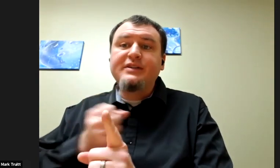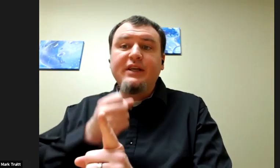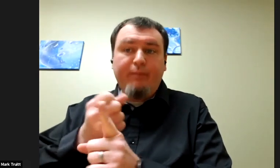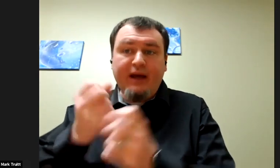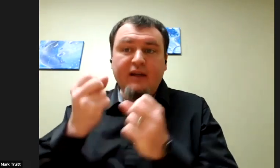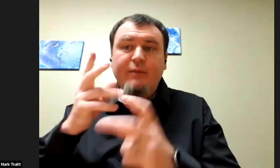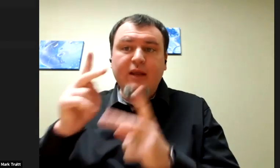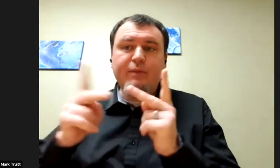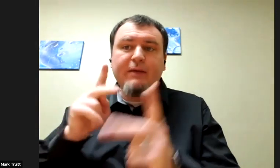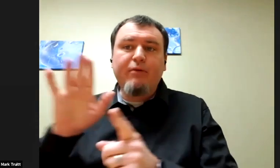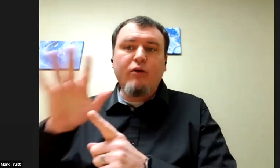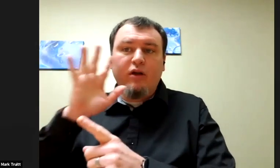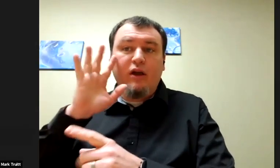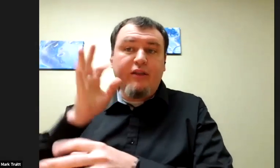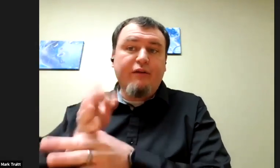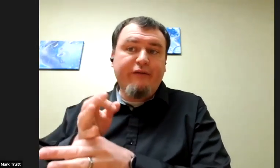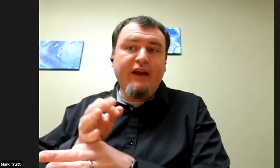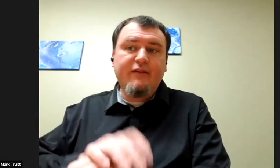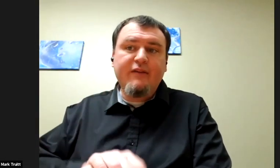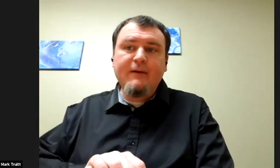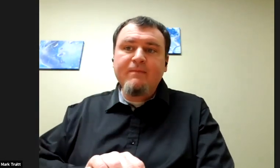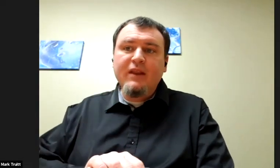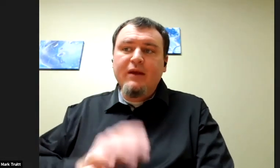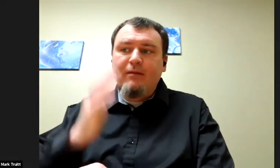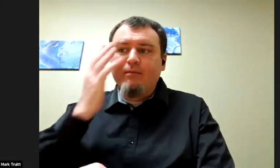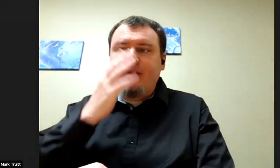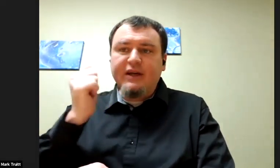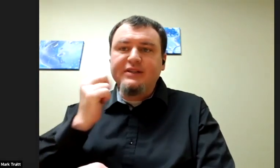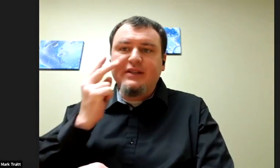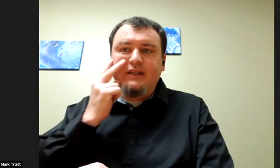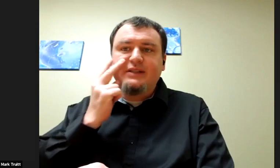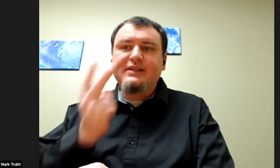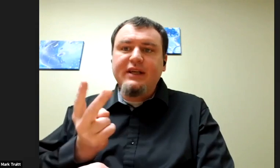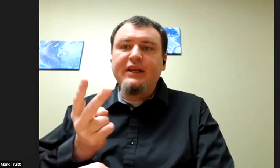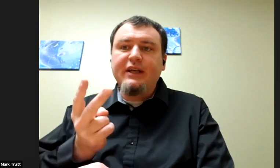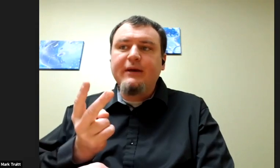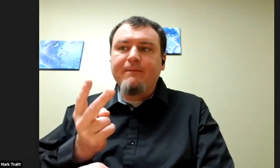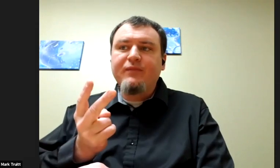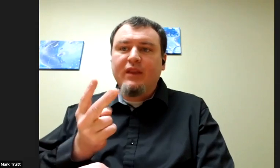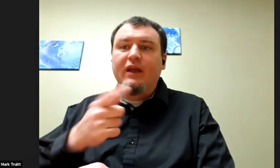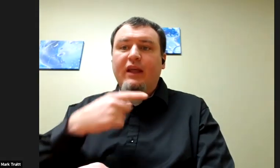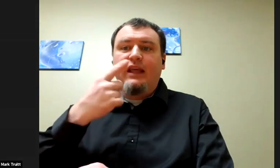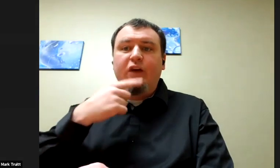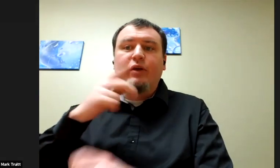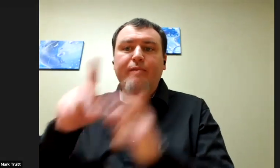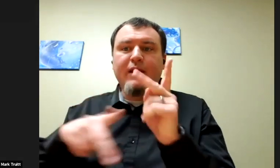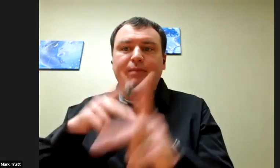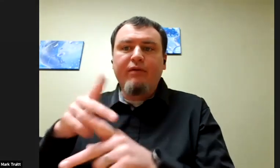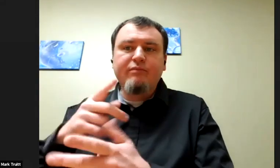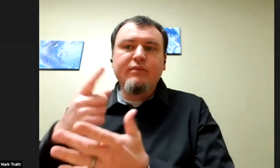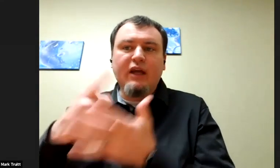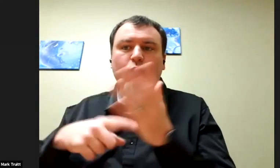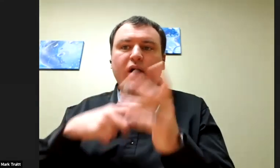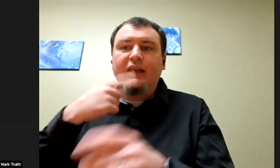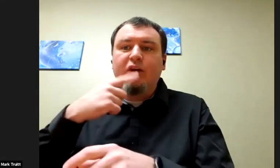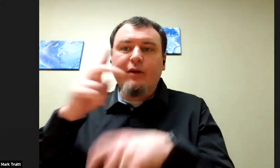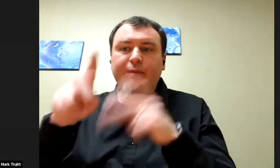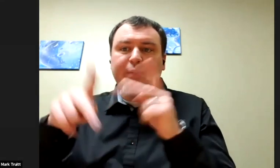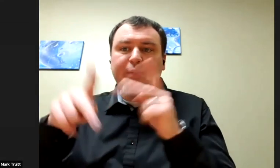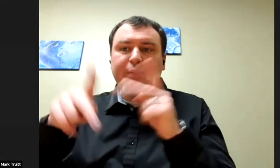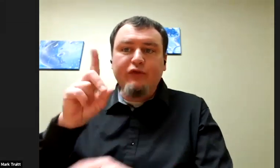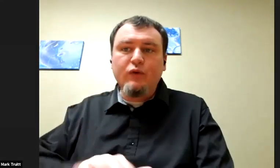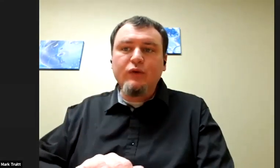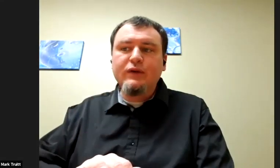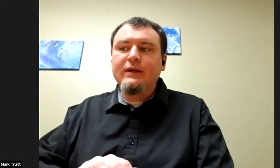But it does impact many people in their faith, because they see hearing people and what